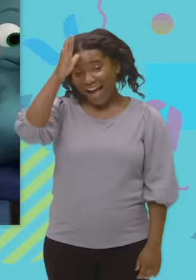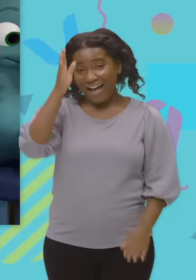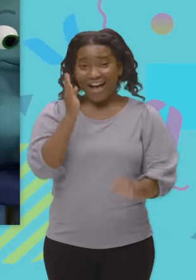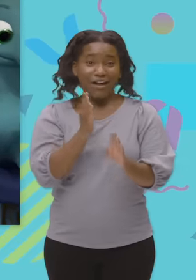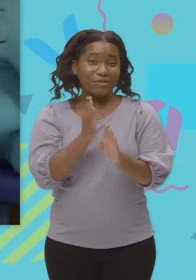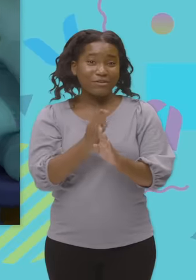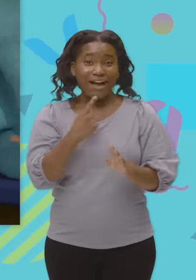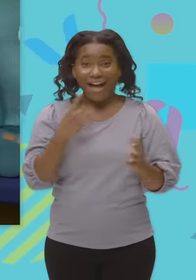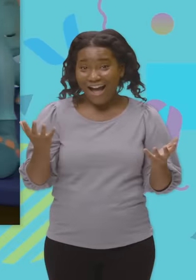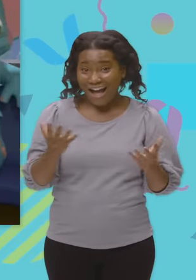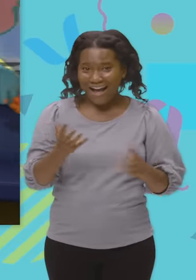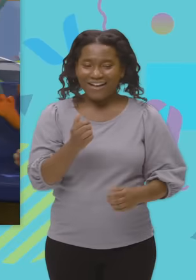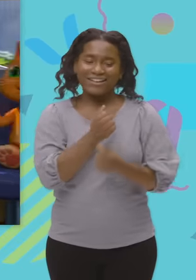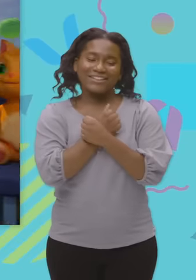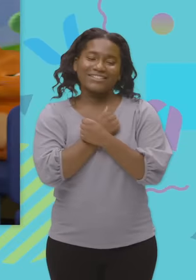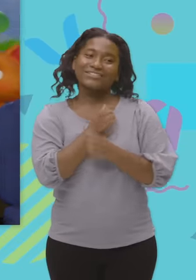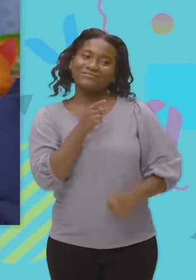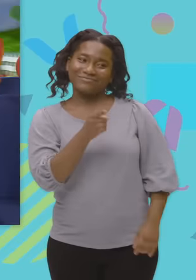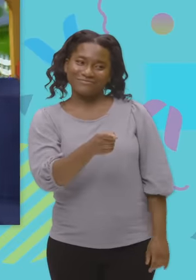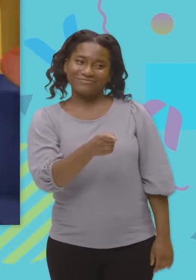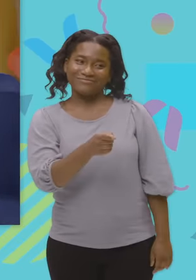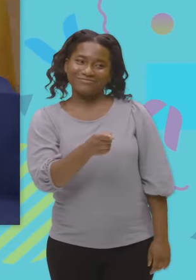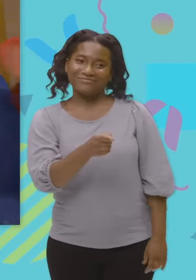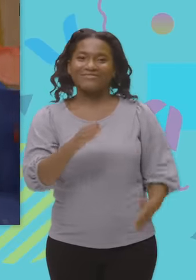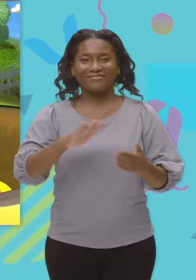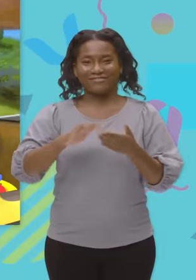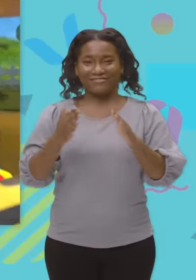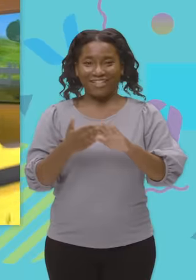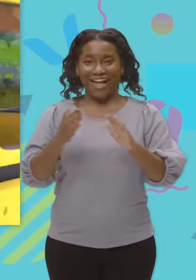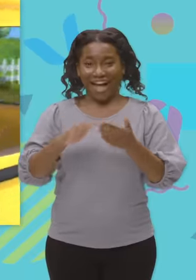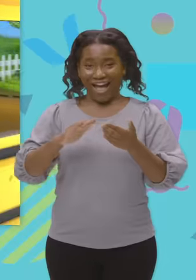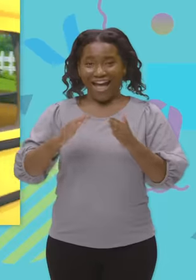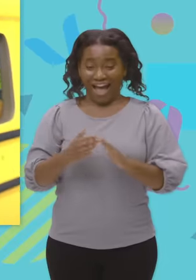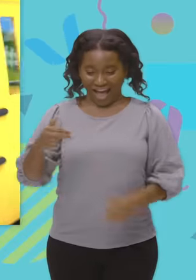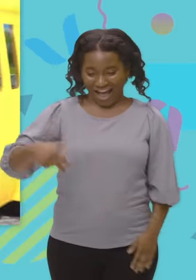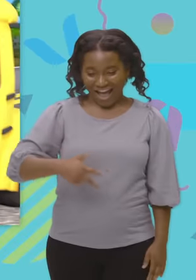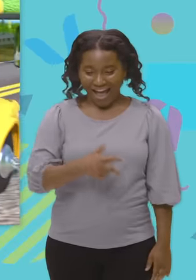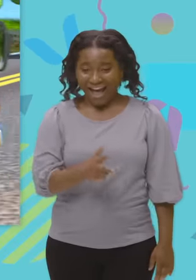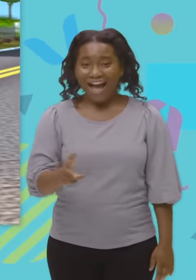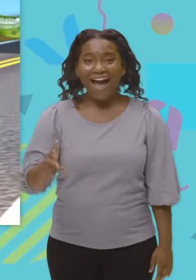The daddies on the bus go I love you, all